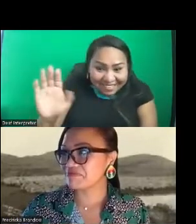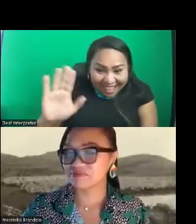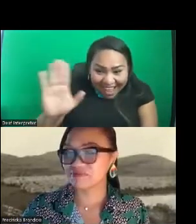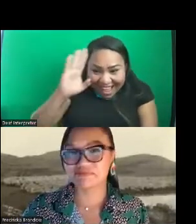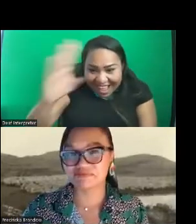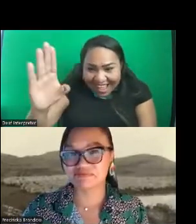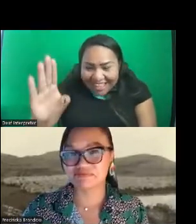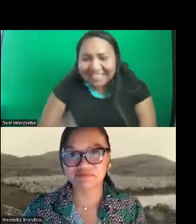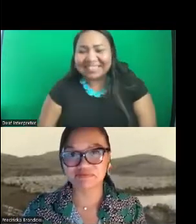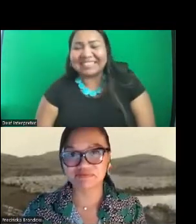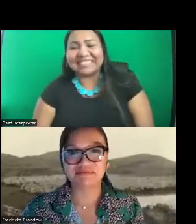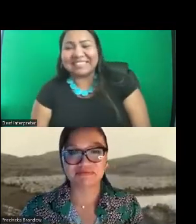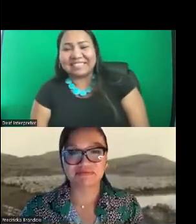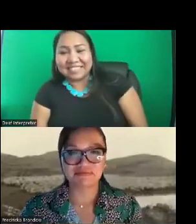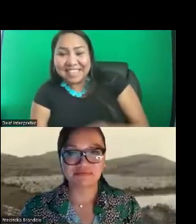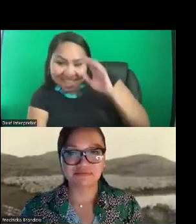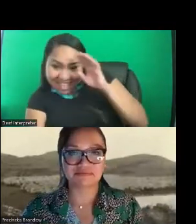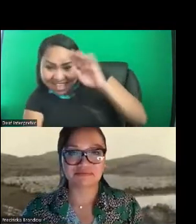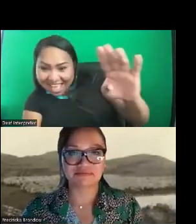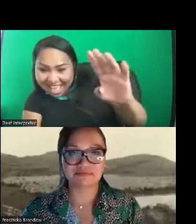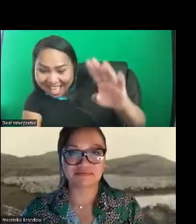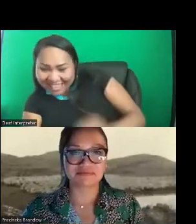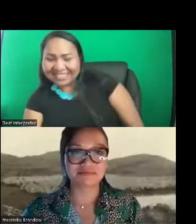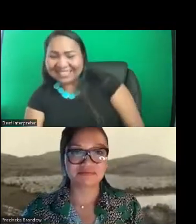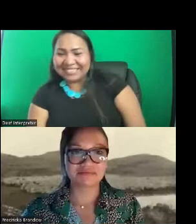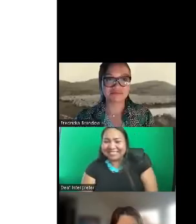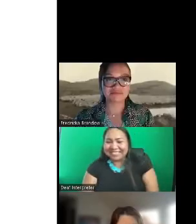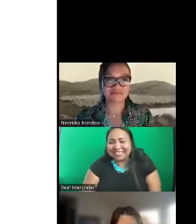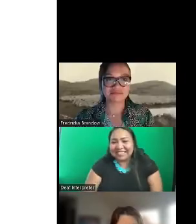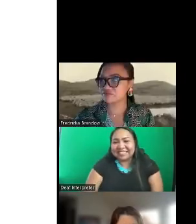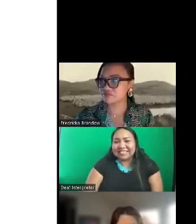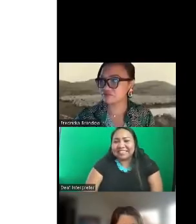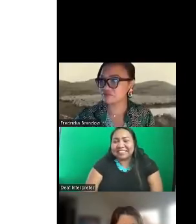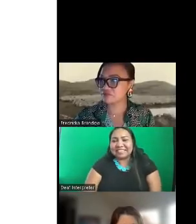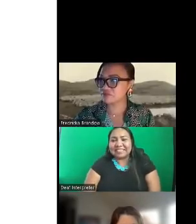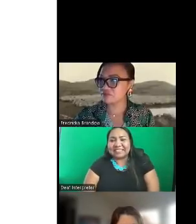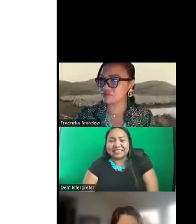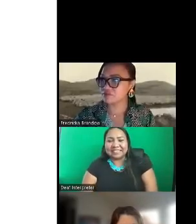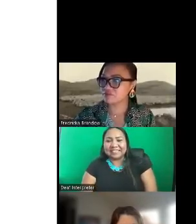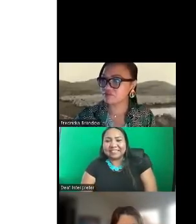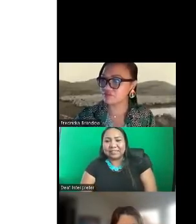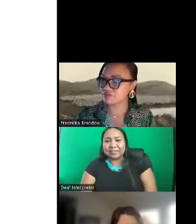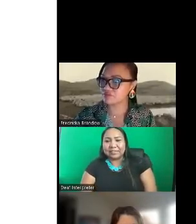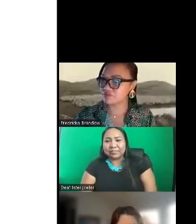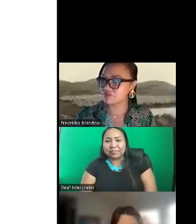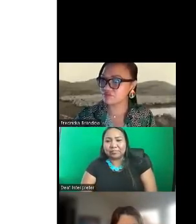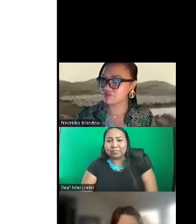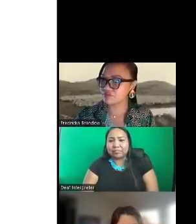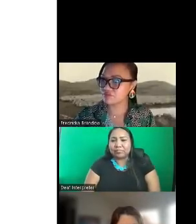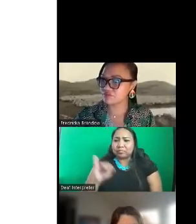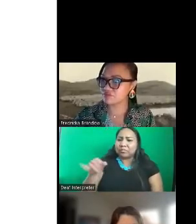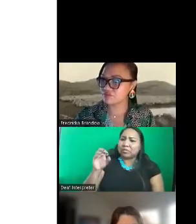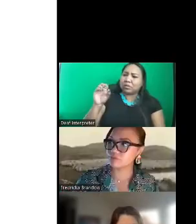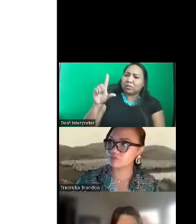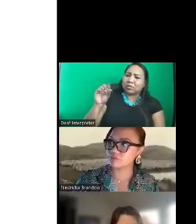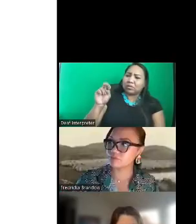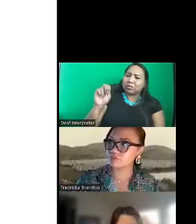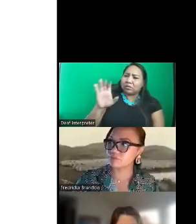Hello. Hello. And Jolene, you are, I think it's like, it's at the bottom of my screen. It says video. You